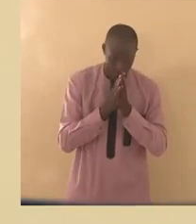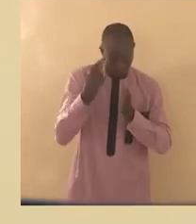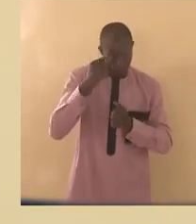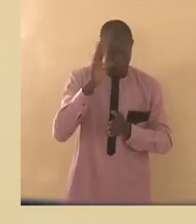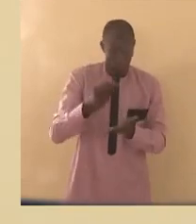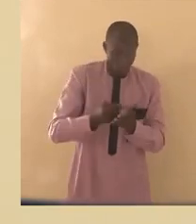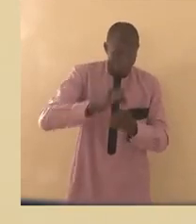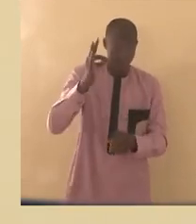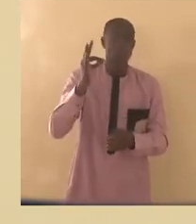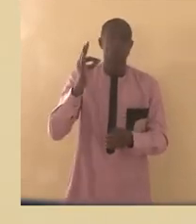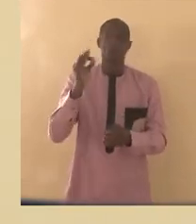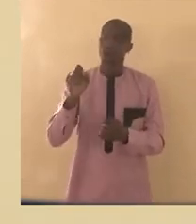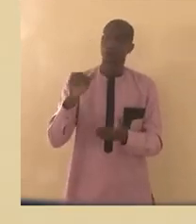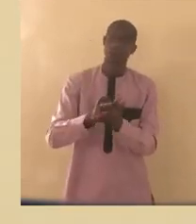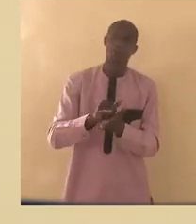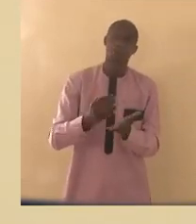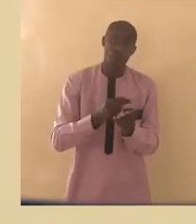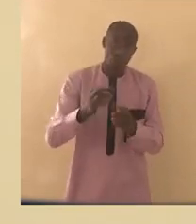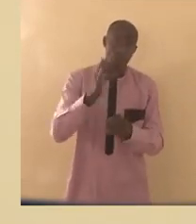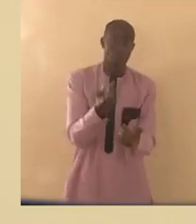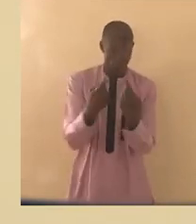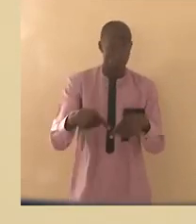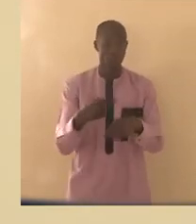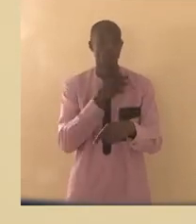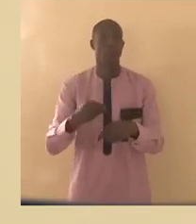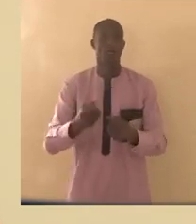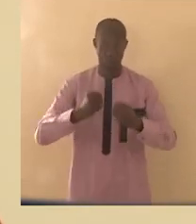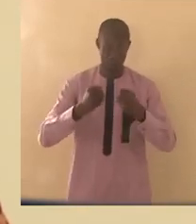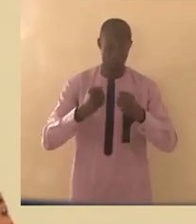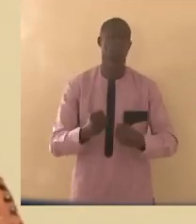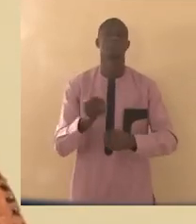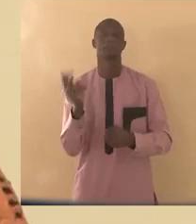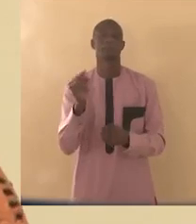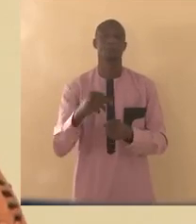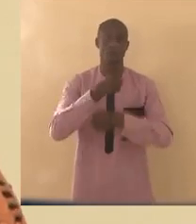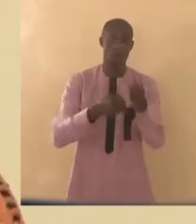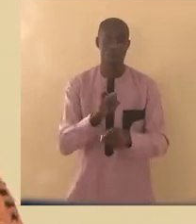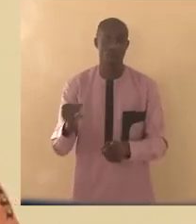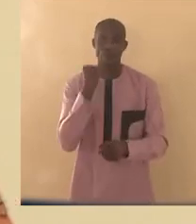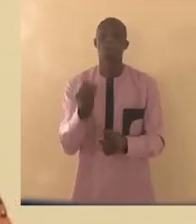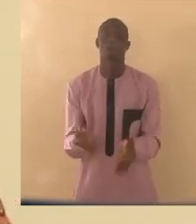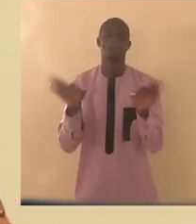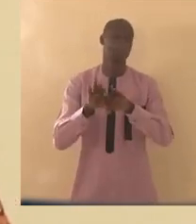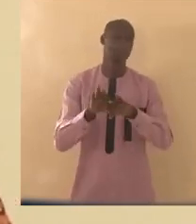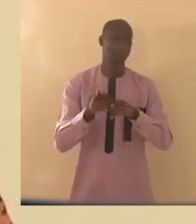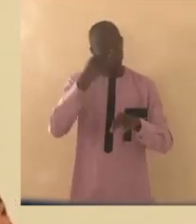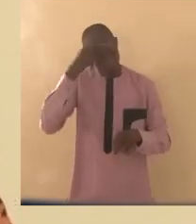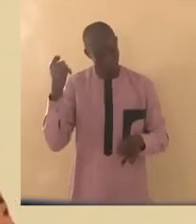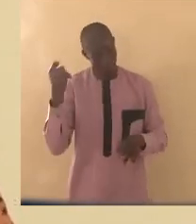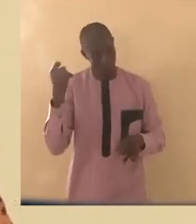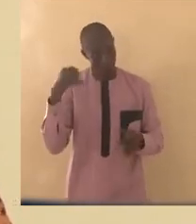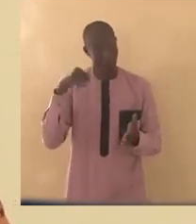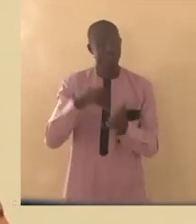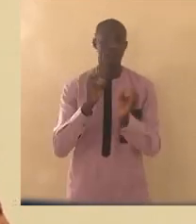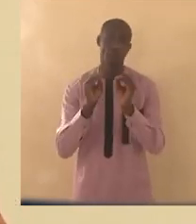wait for the Holy Spirit so that the Holy Spirit would come and strengthen them. Suffering is important